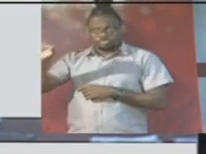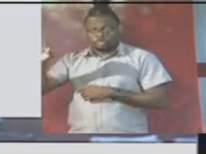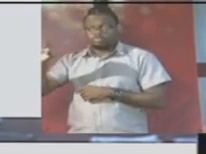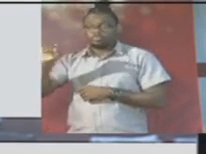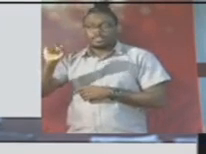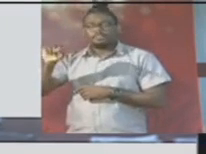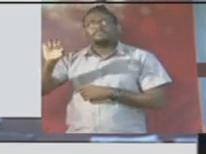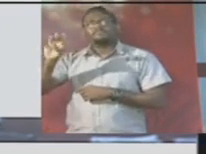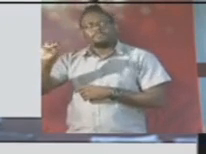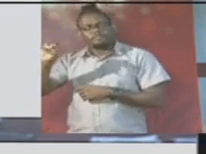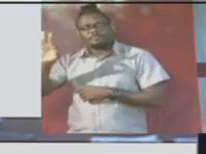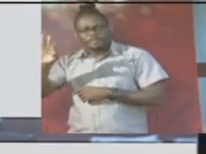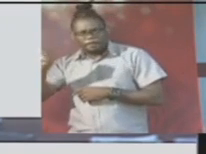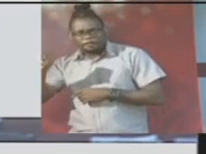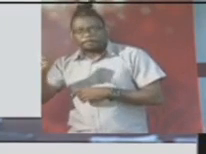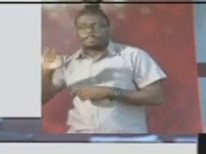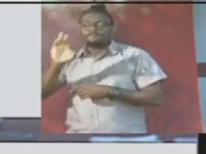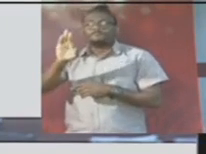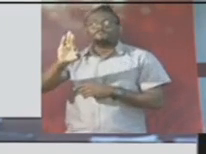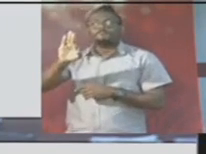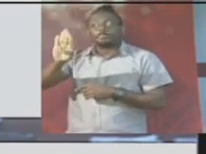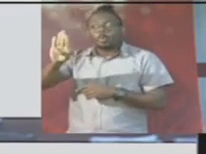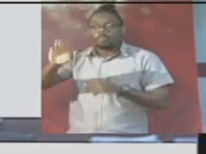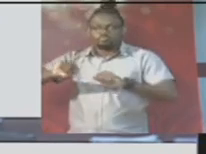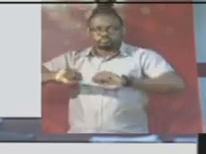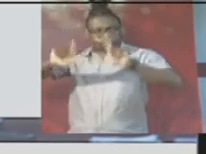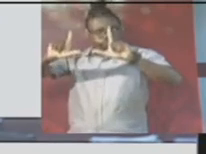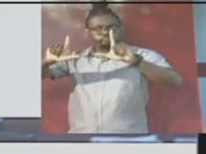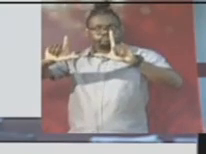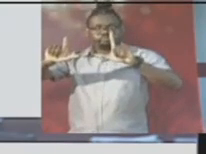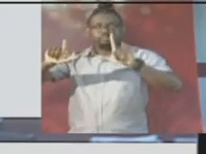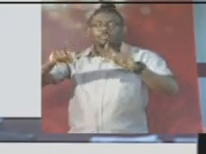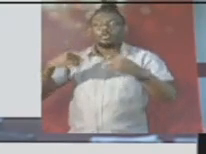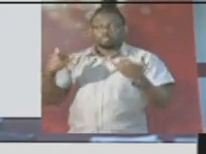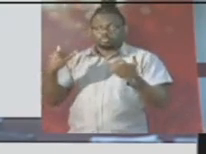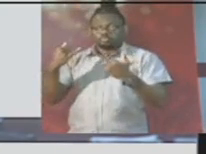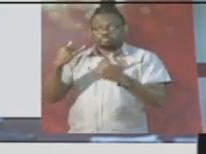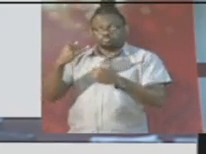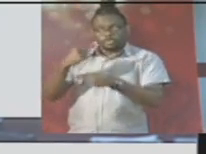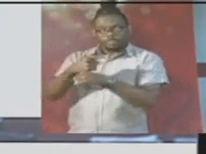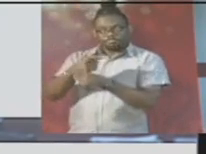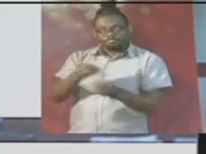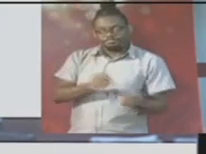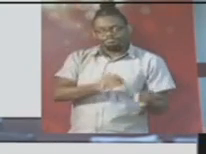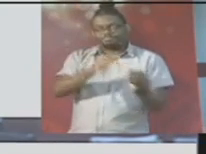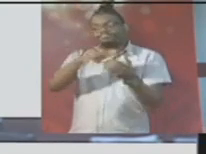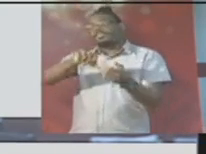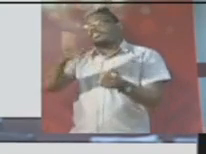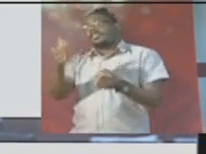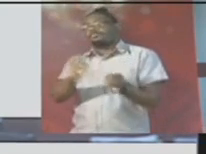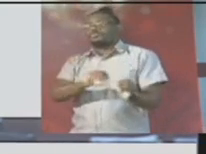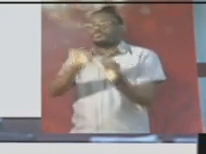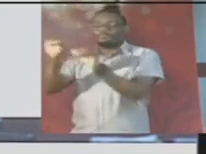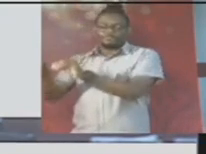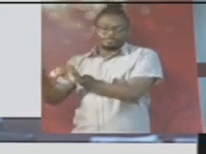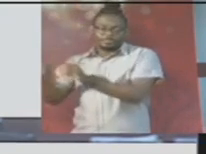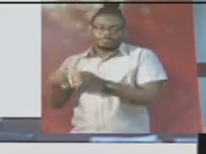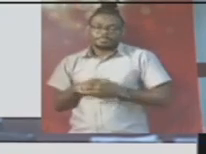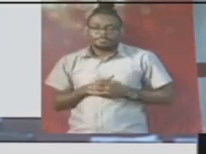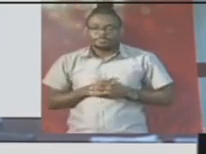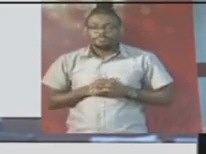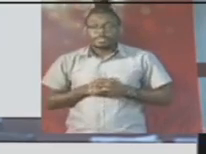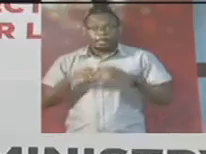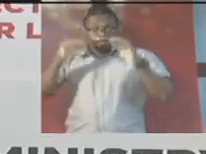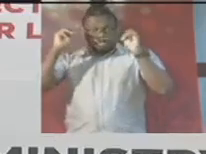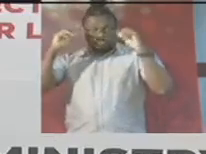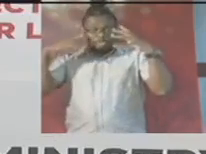and on Facebook at TTT Live Online. We go now to Senior Corporate Communications Officer at the Ministry of Health, Al